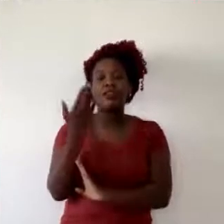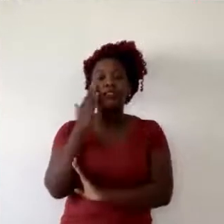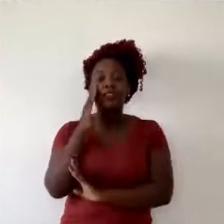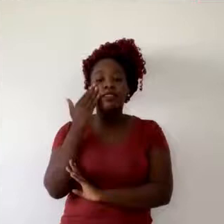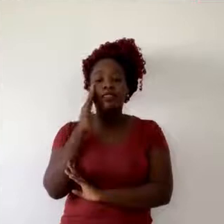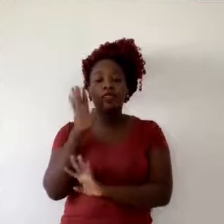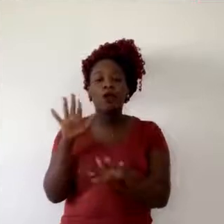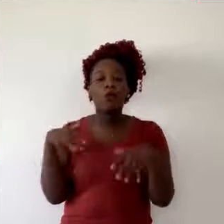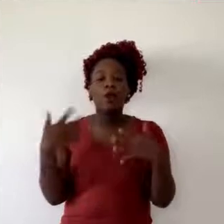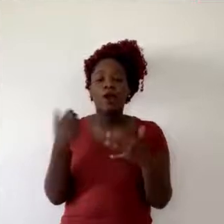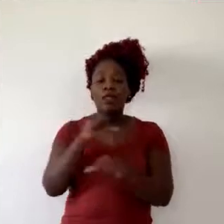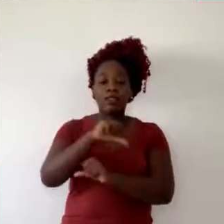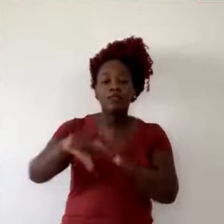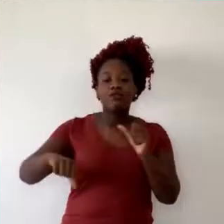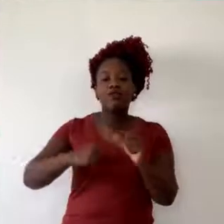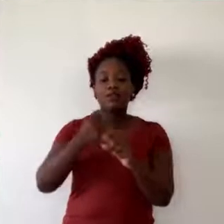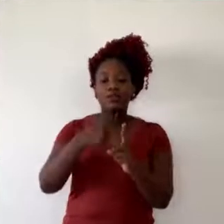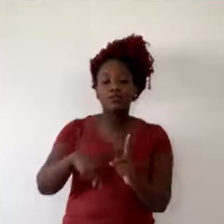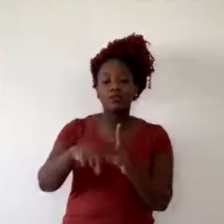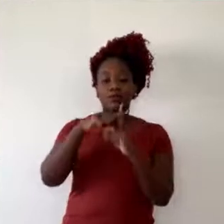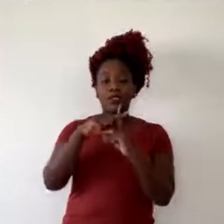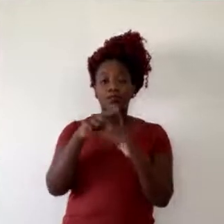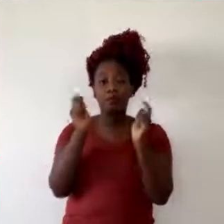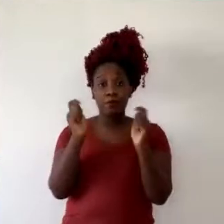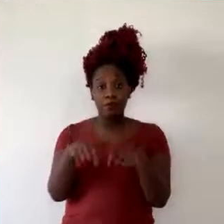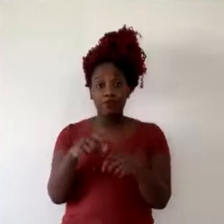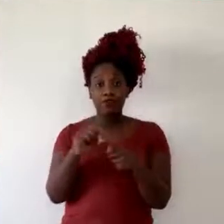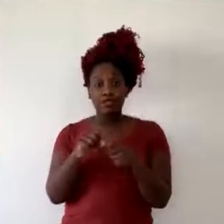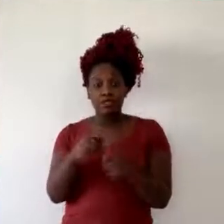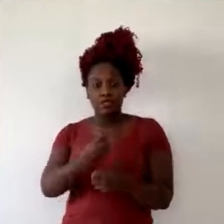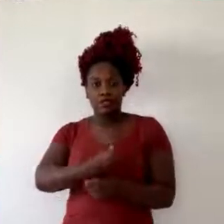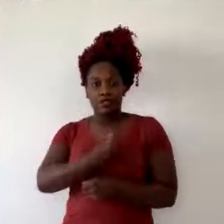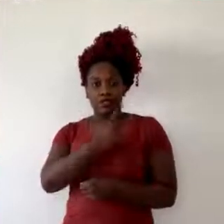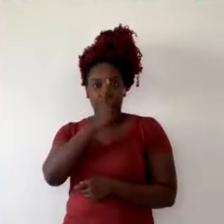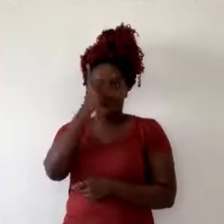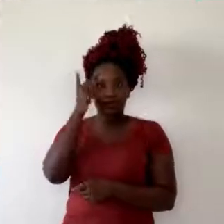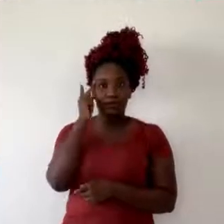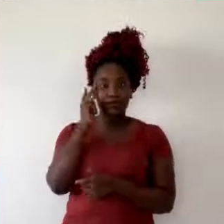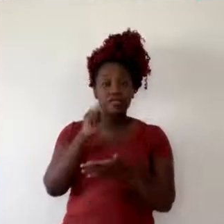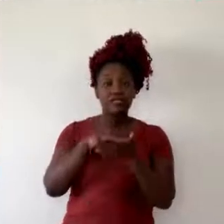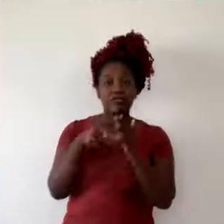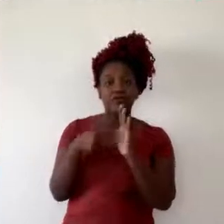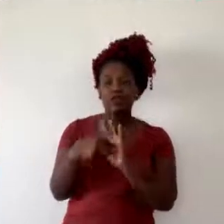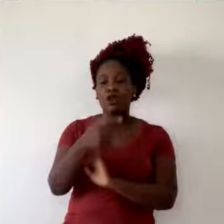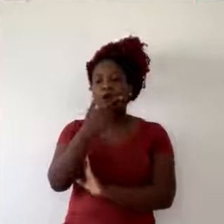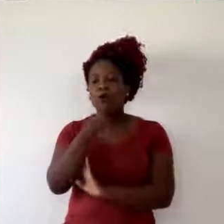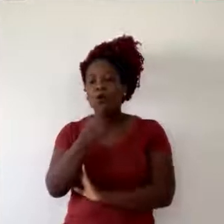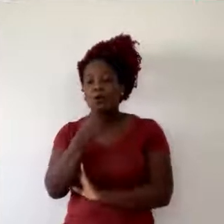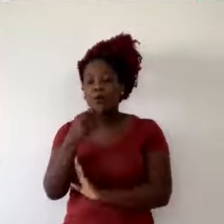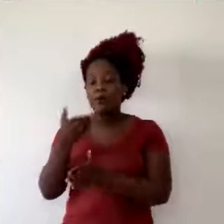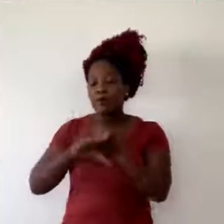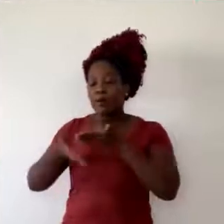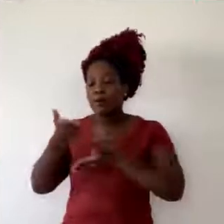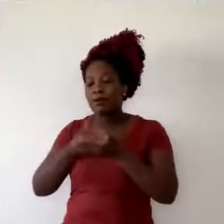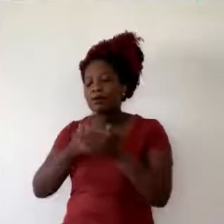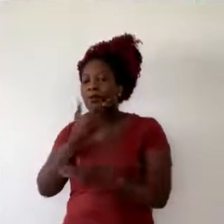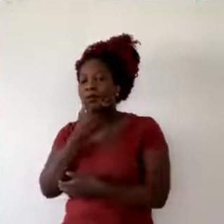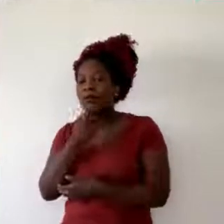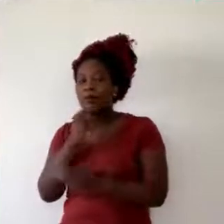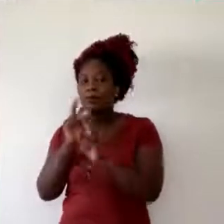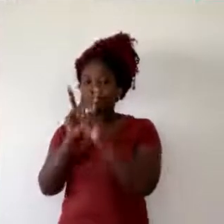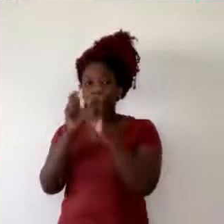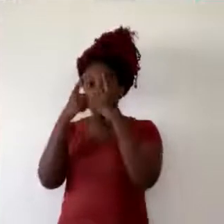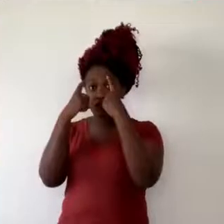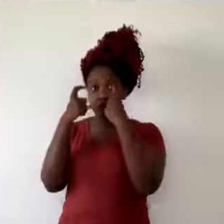your place. What kind of transformation can you have in the lives of somebody else? Men talking to men